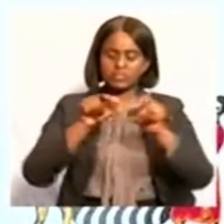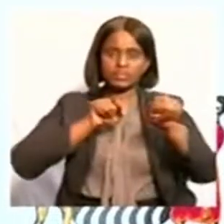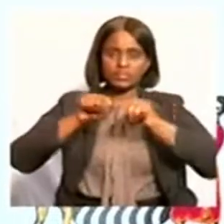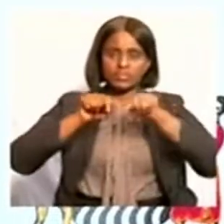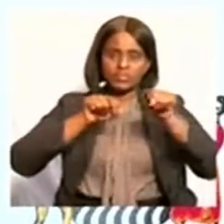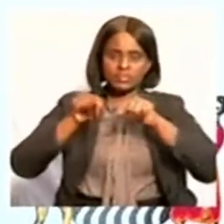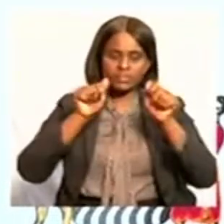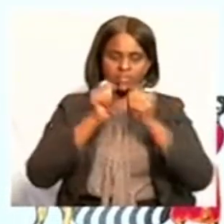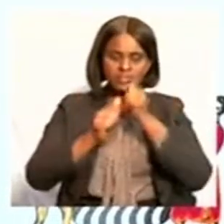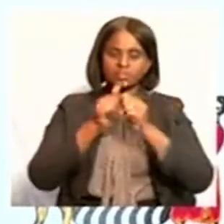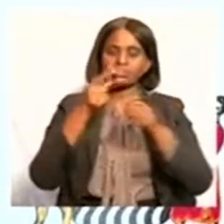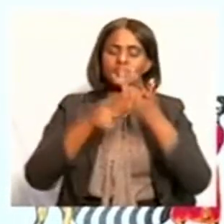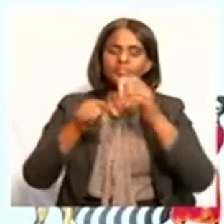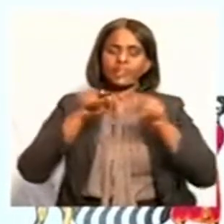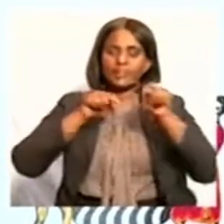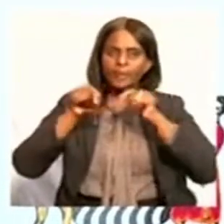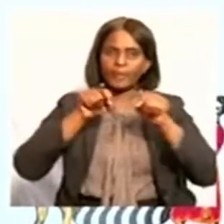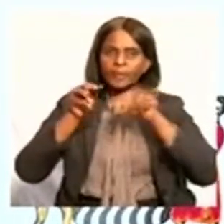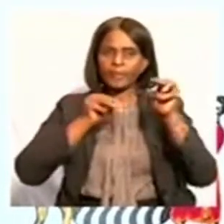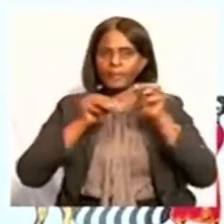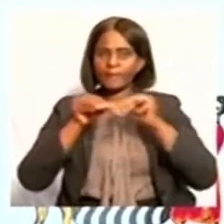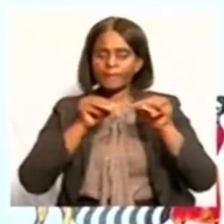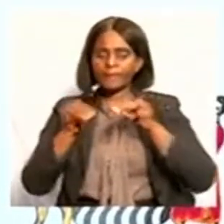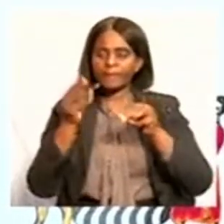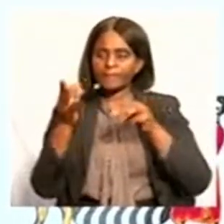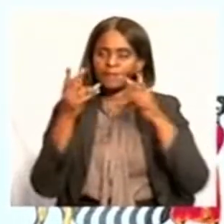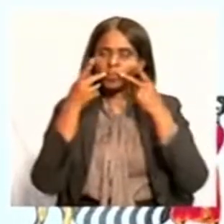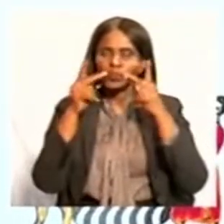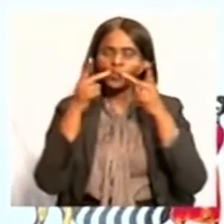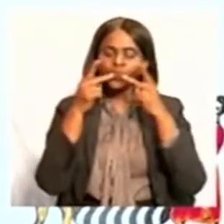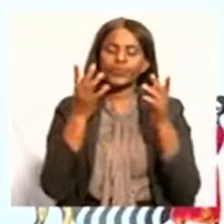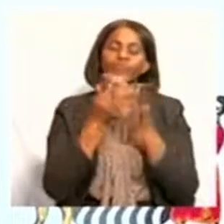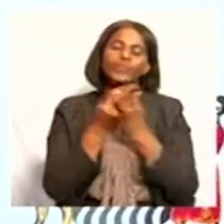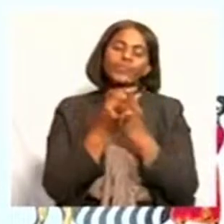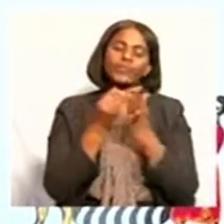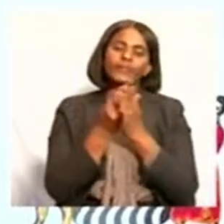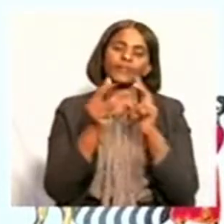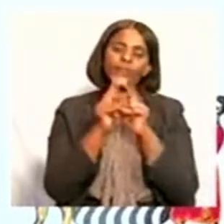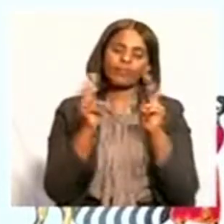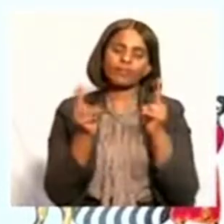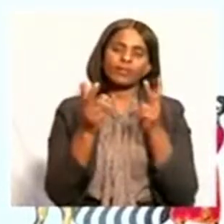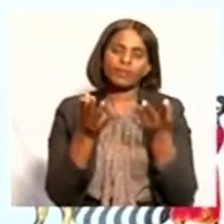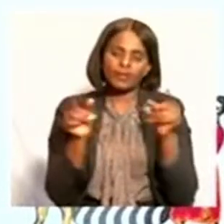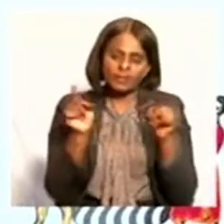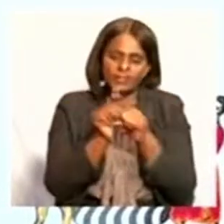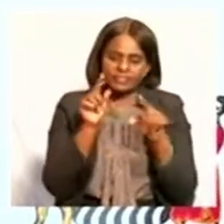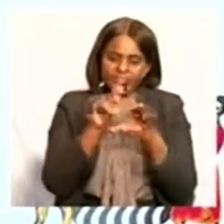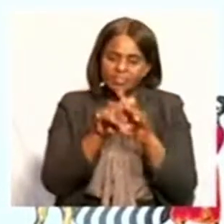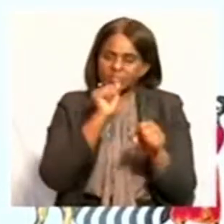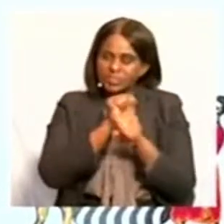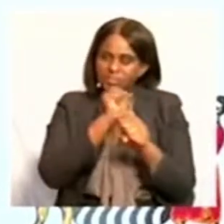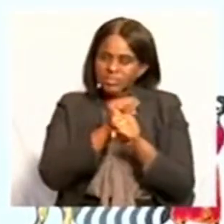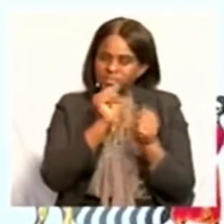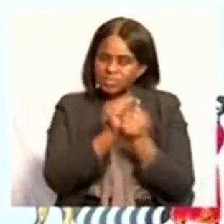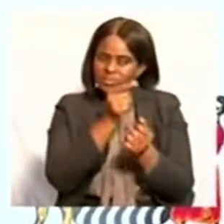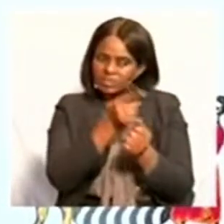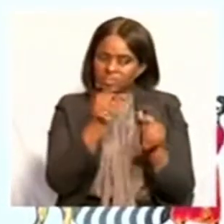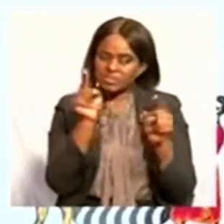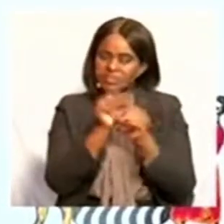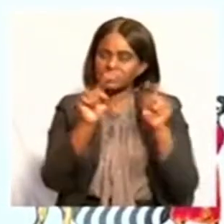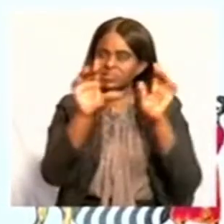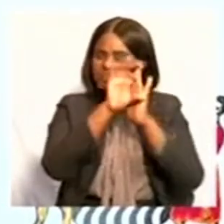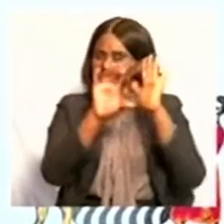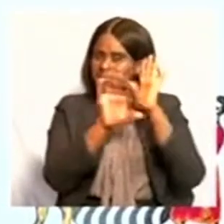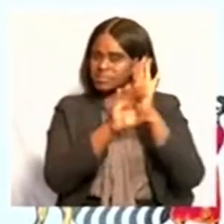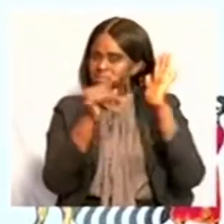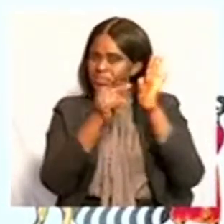regulations that govern the management of public funds. So, and in doing that, the